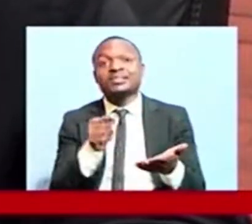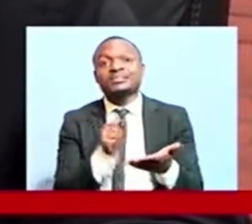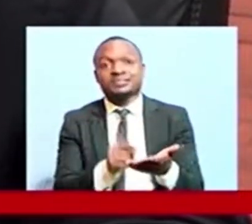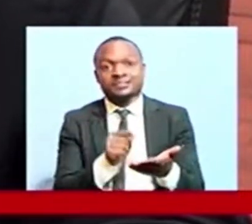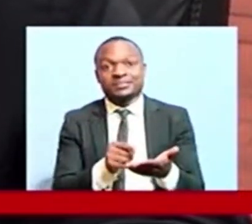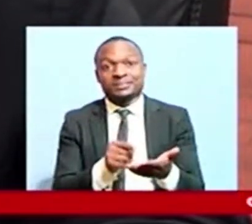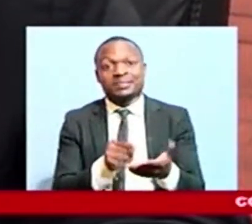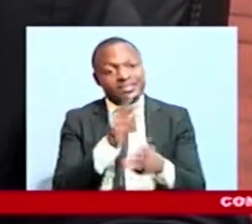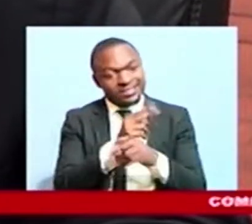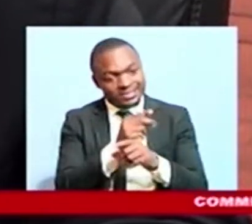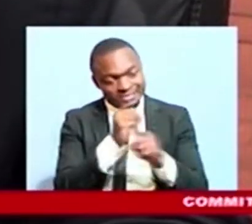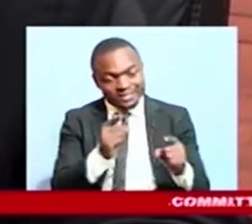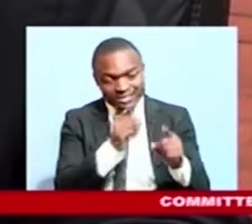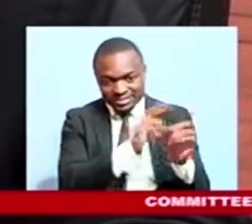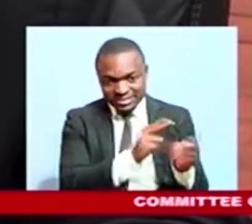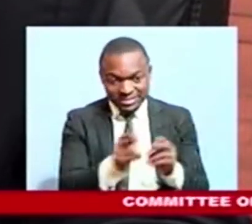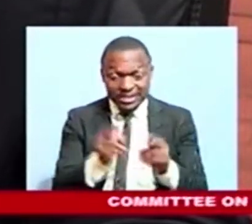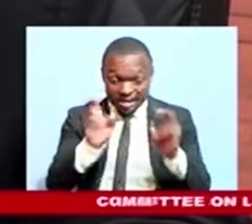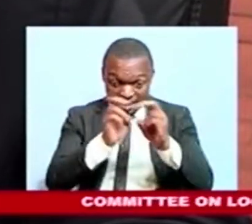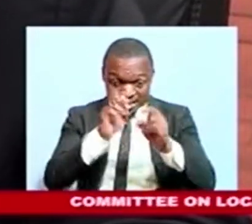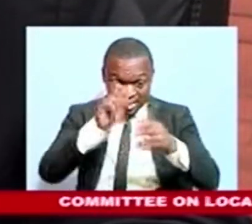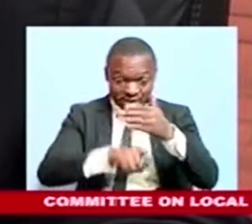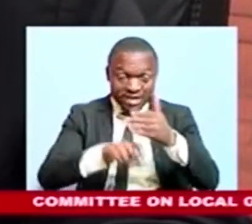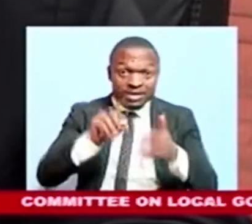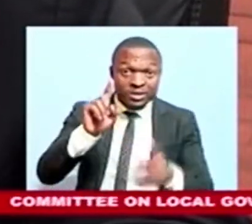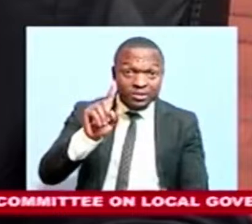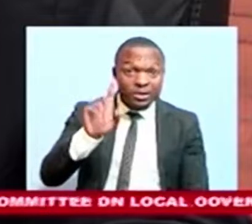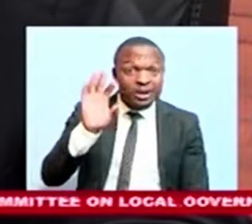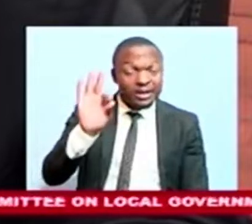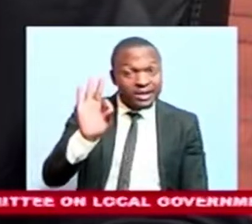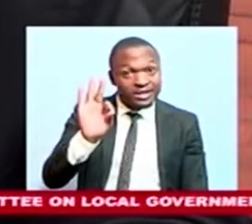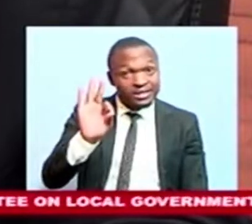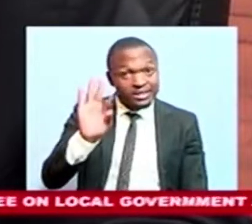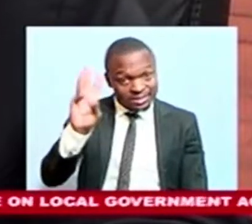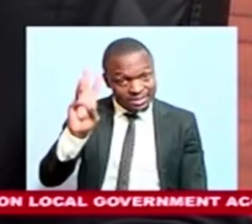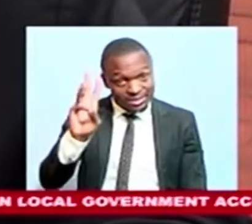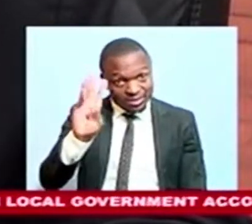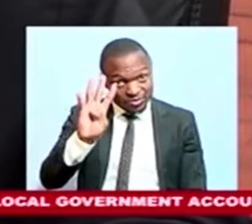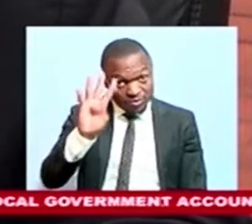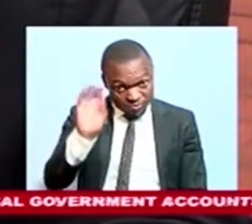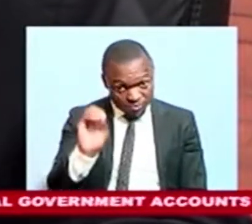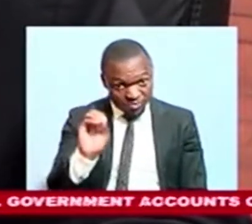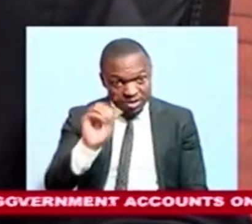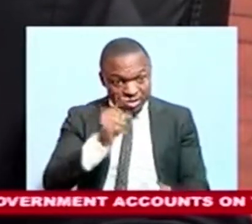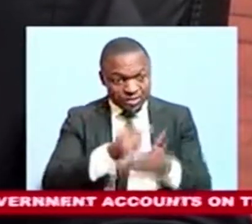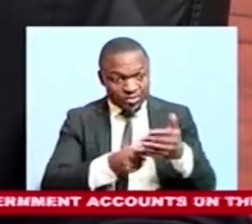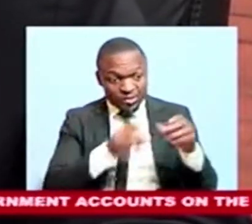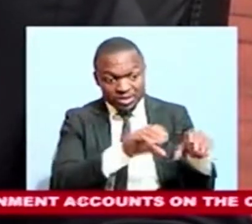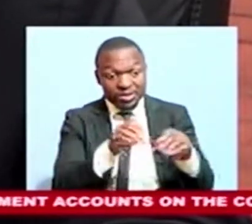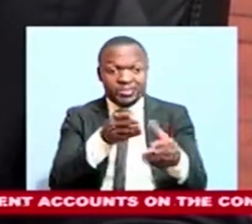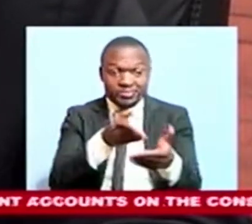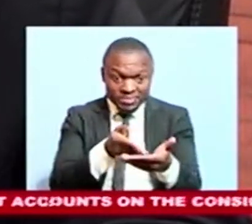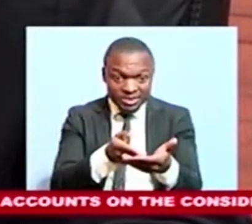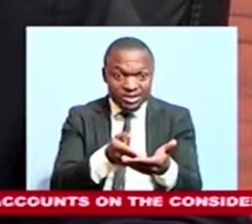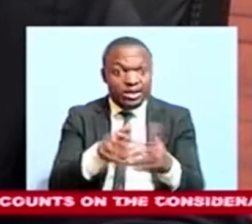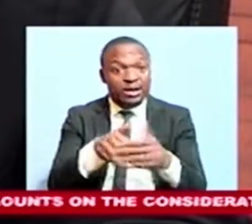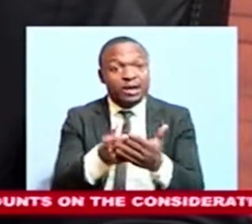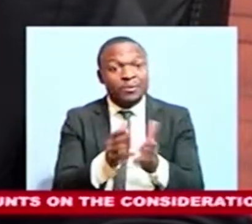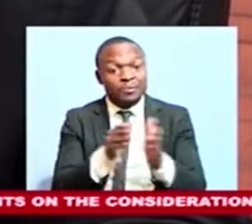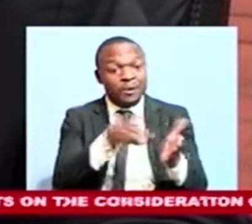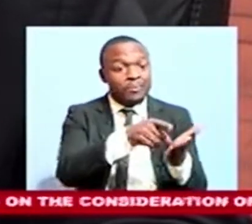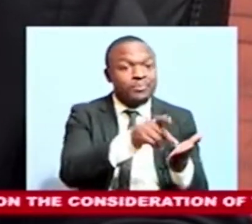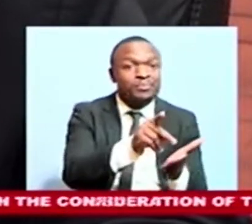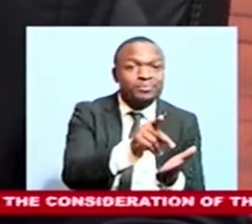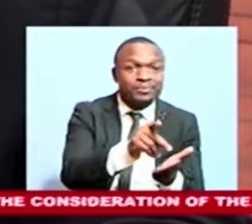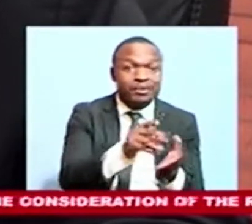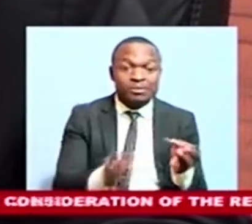answer, the contract price was 196,440. What he did was so much and how much was paid, and